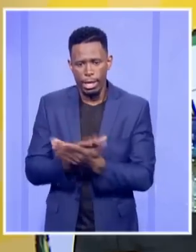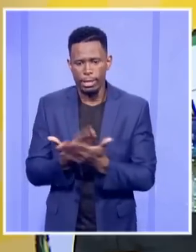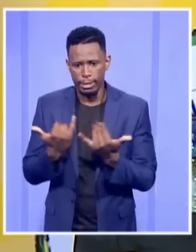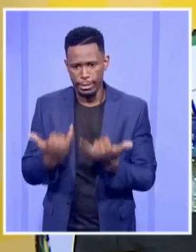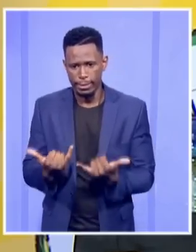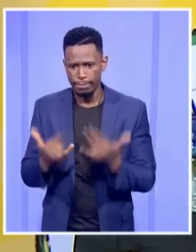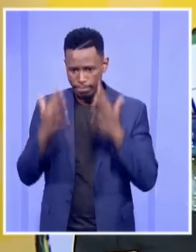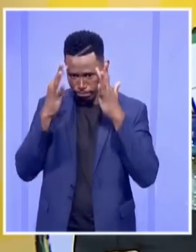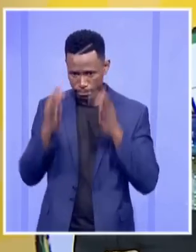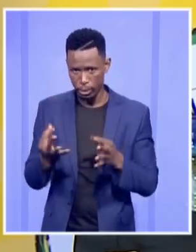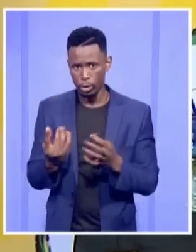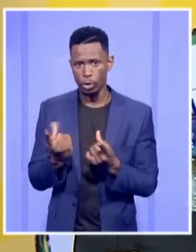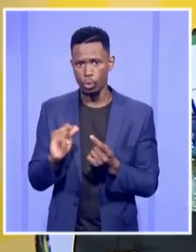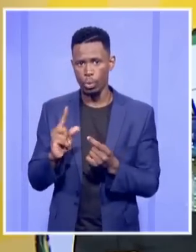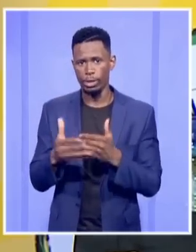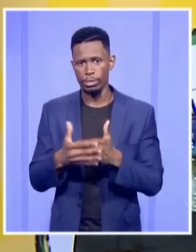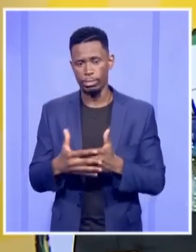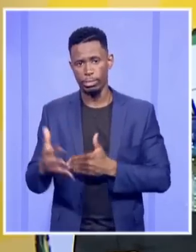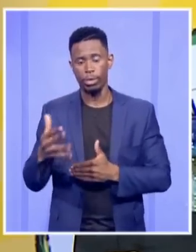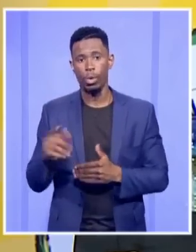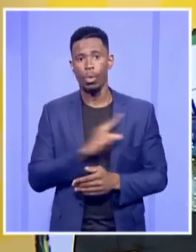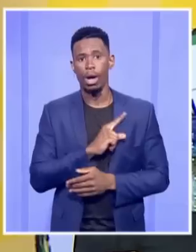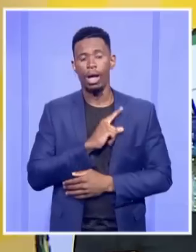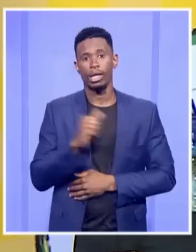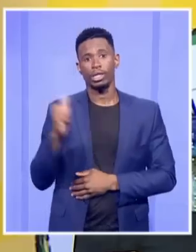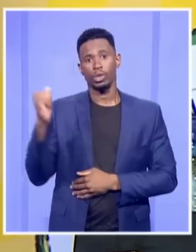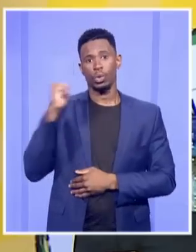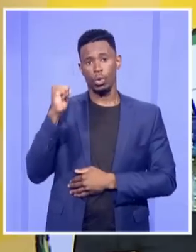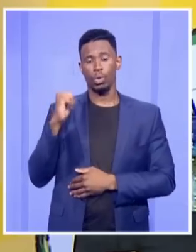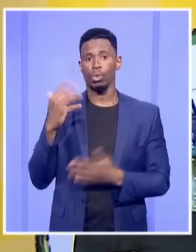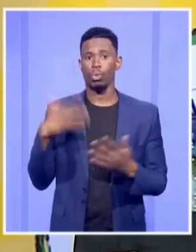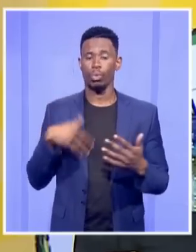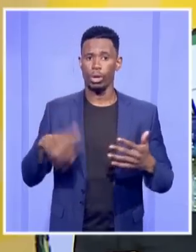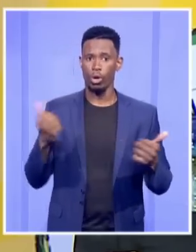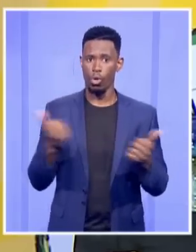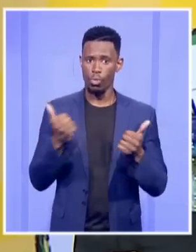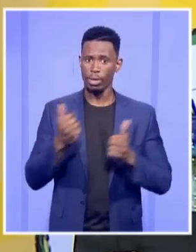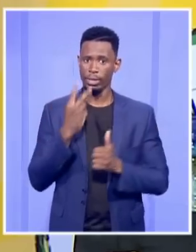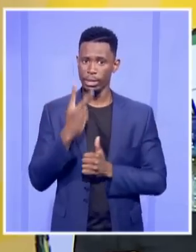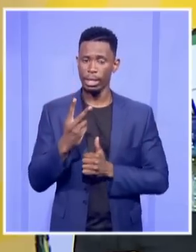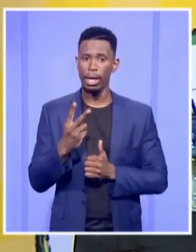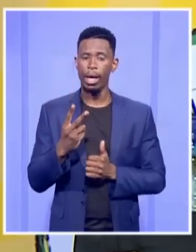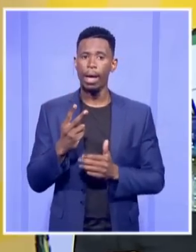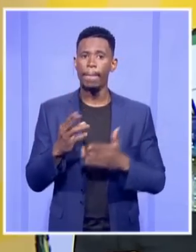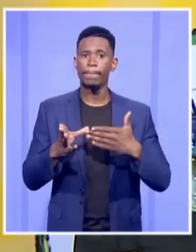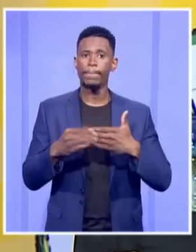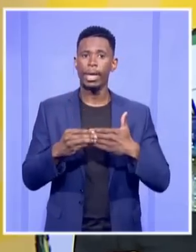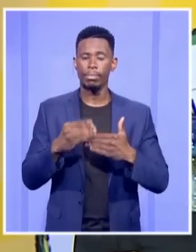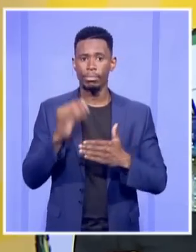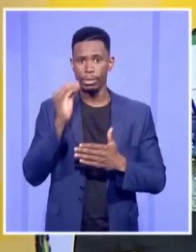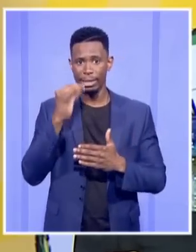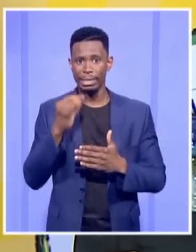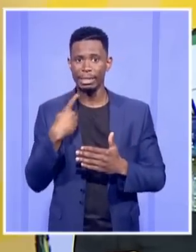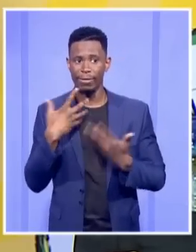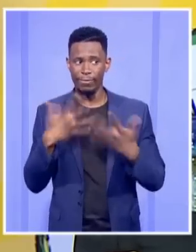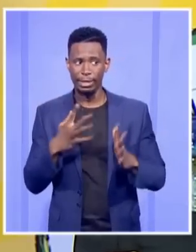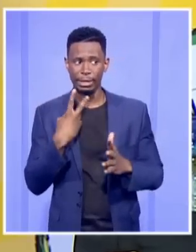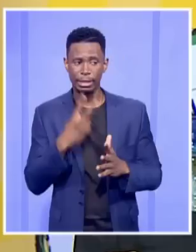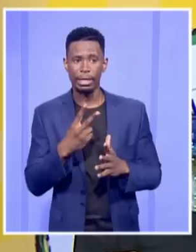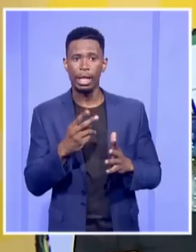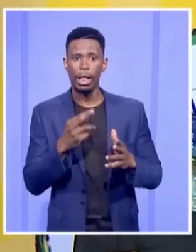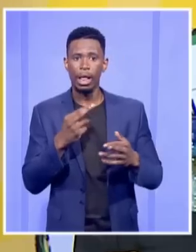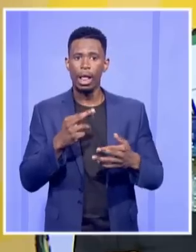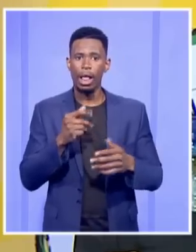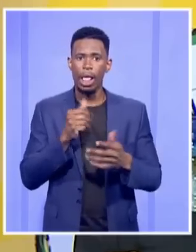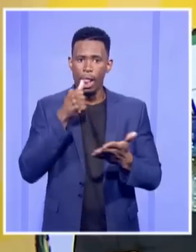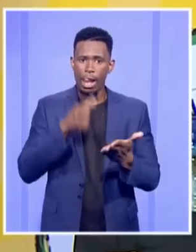We have seen already yesterday members of the media carrying letters purported to be from the NDC. It is